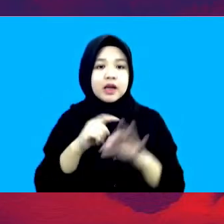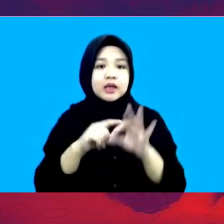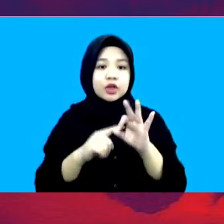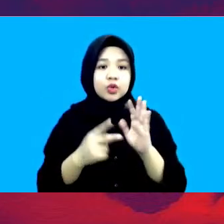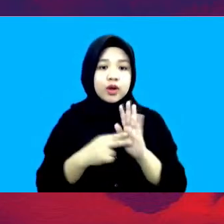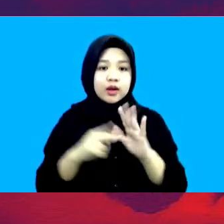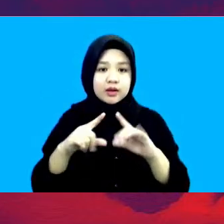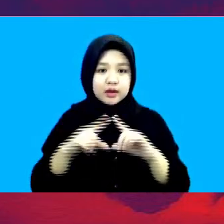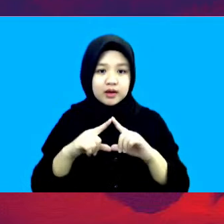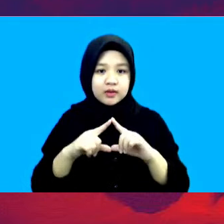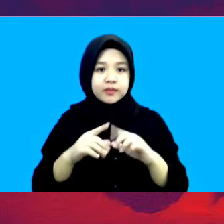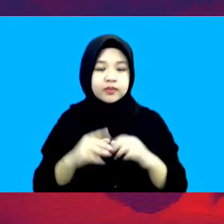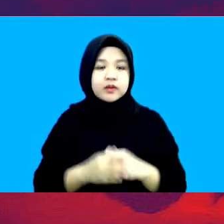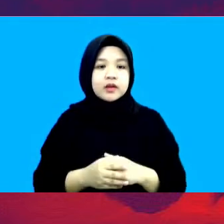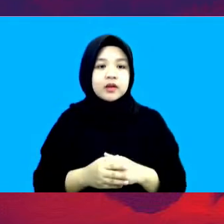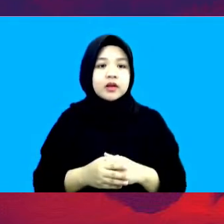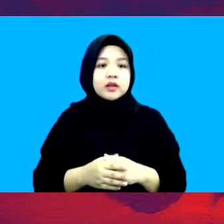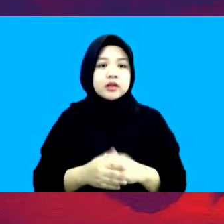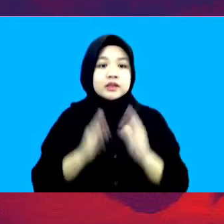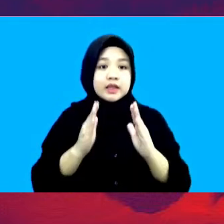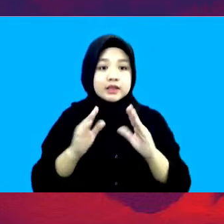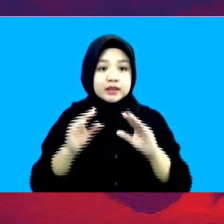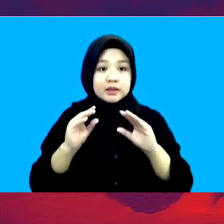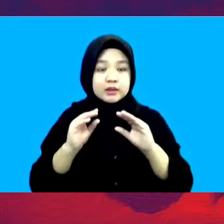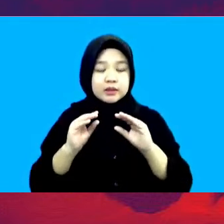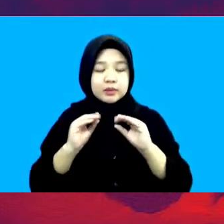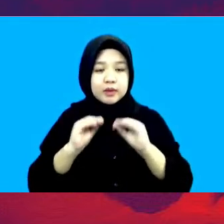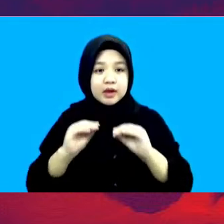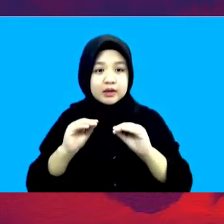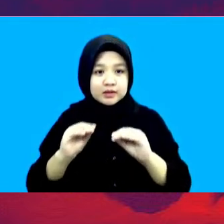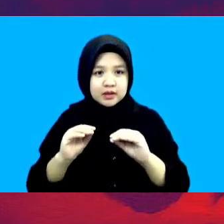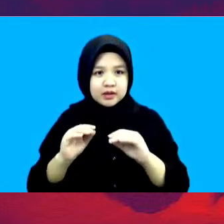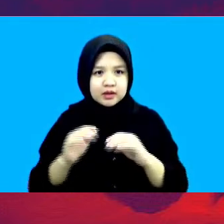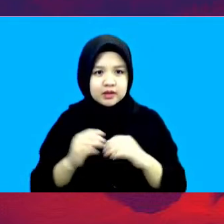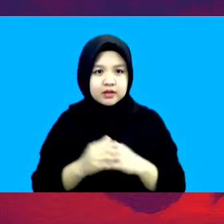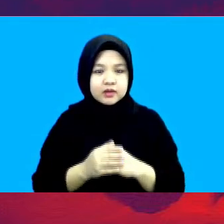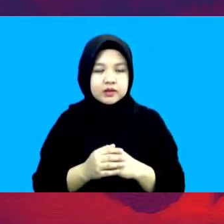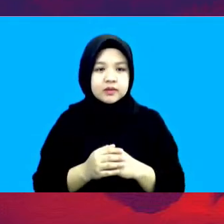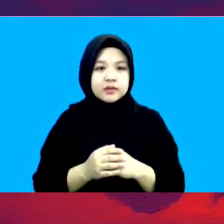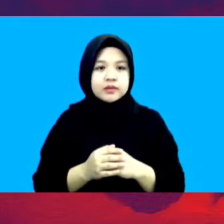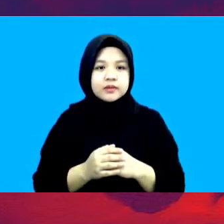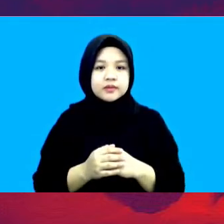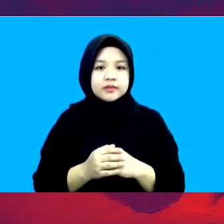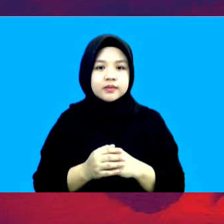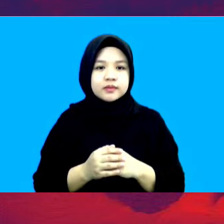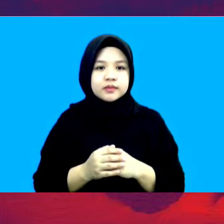oh, I apologize. If I hold it up, it makes noise, and that's what I'm worried about.